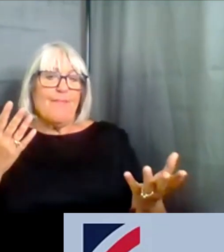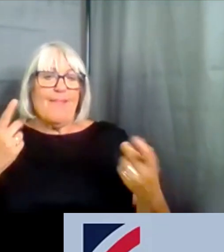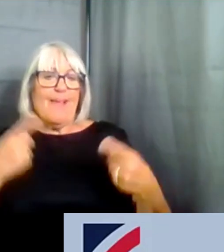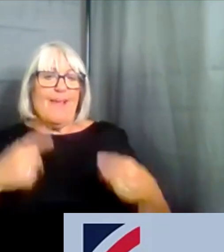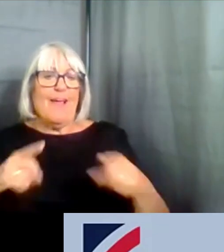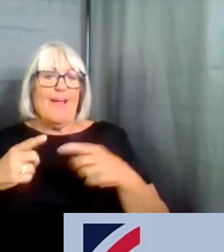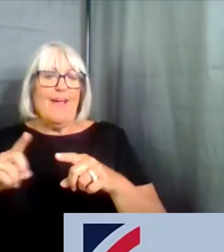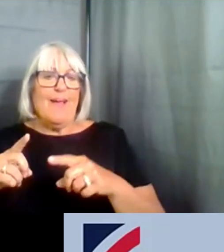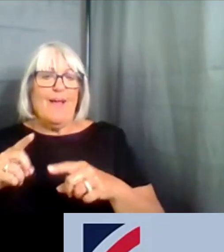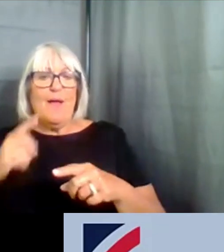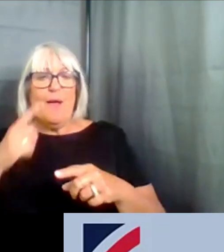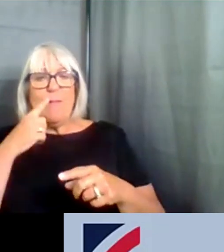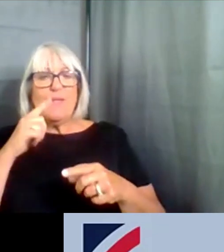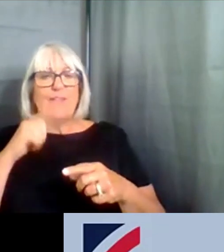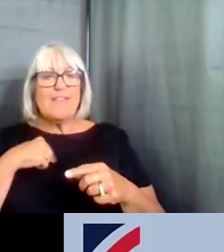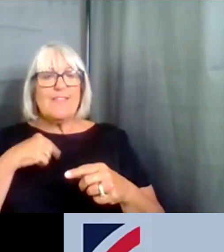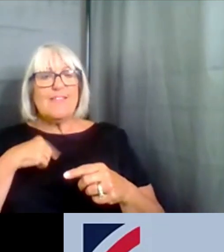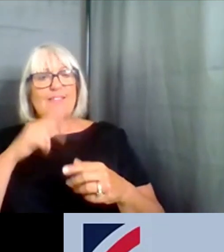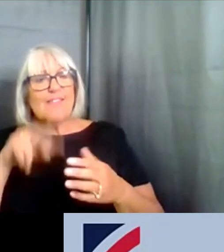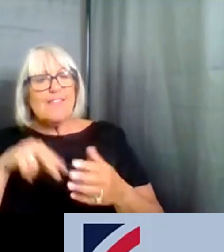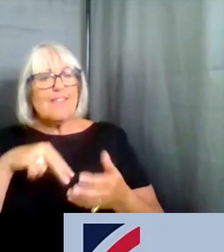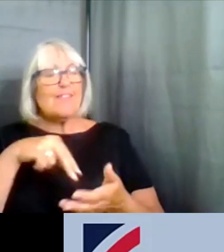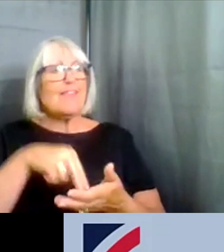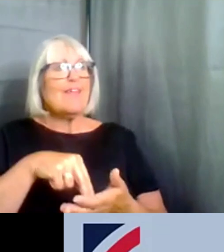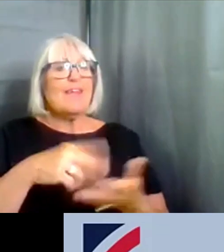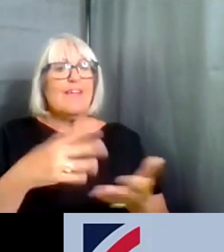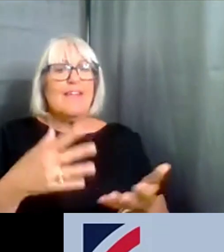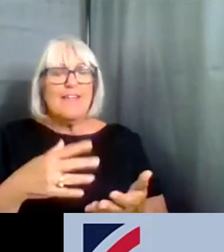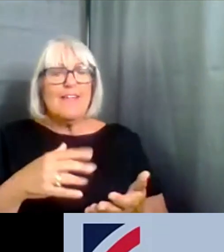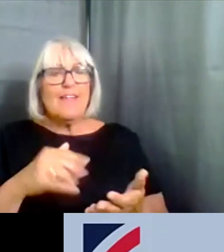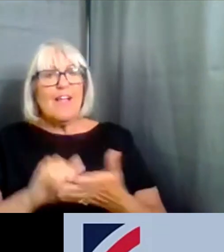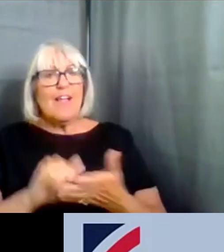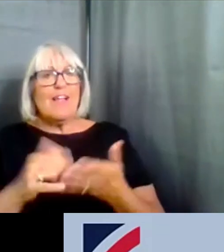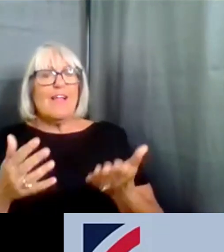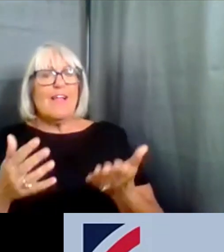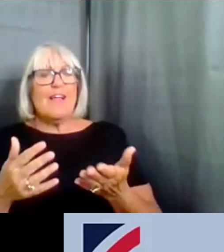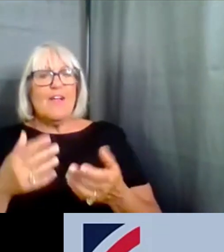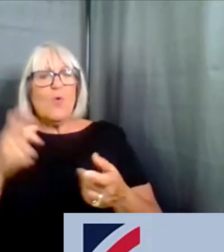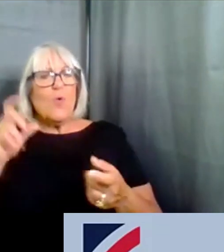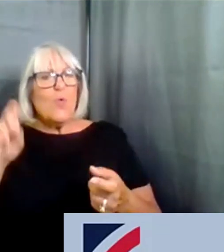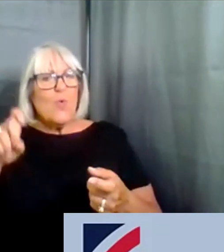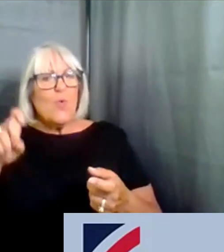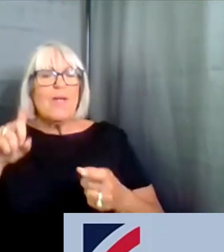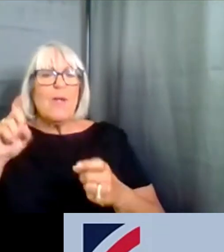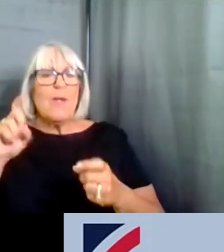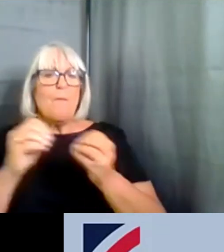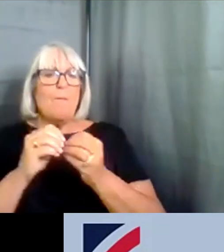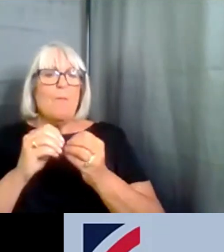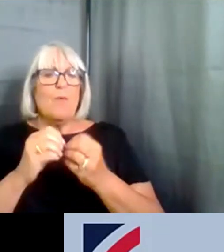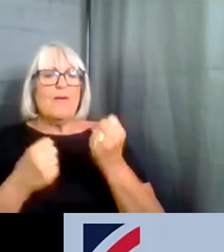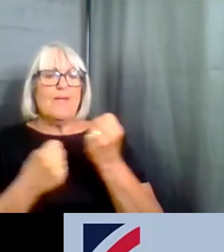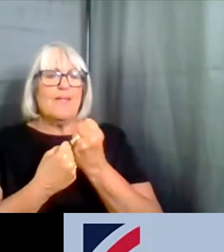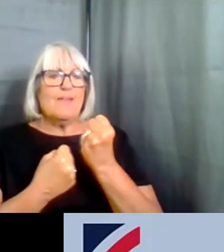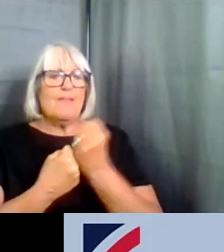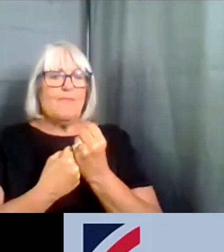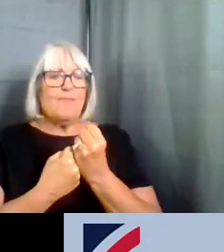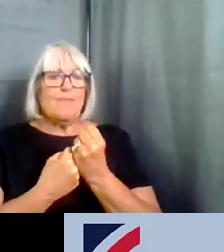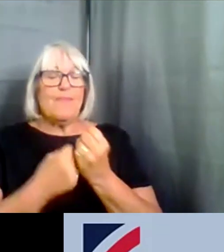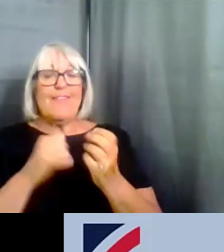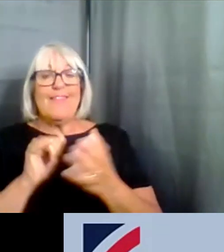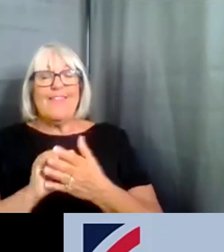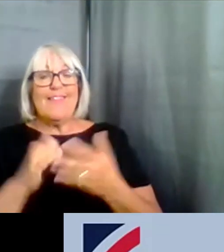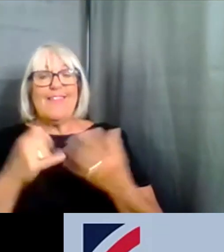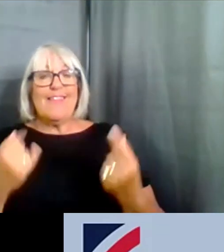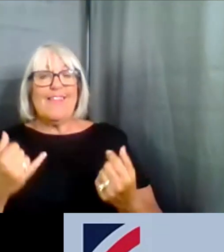think that that really speaks to the need for advocacy work. Ben mentioned the activity that's happening right now with